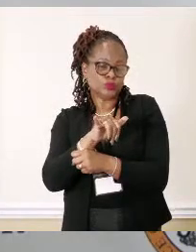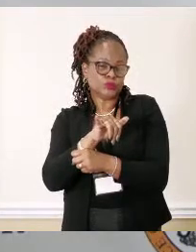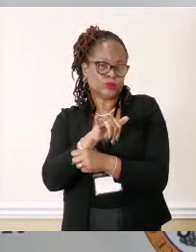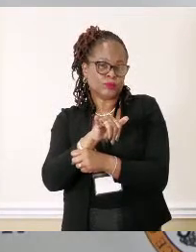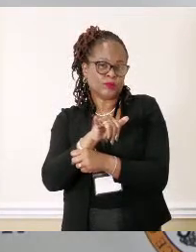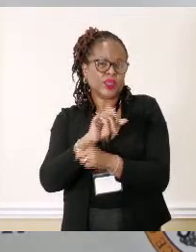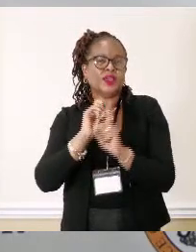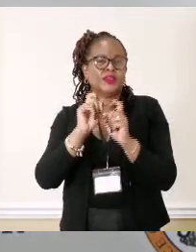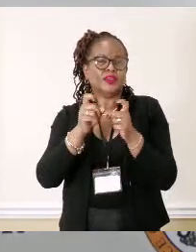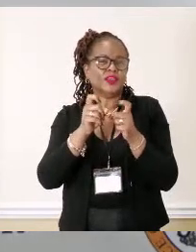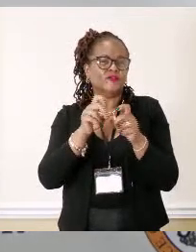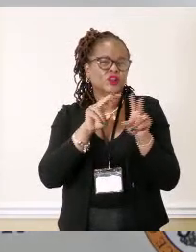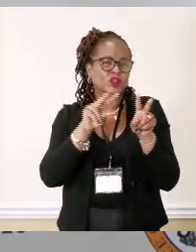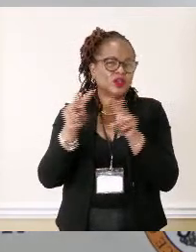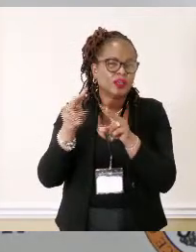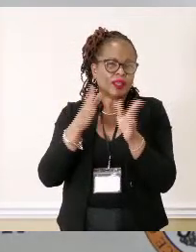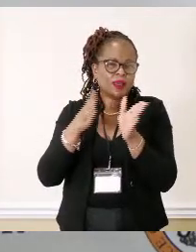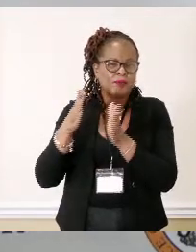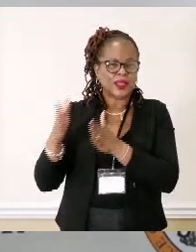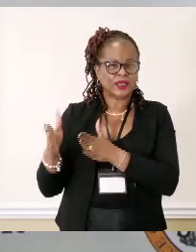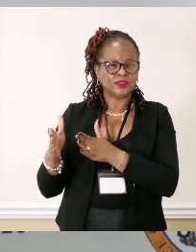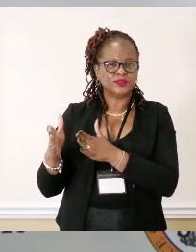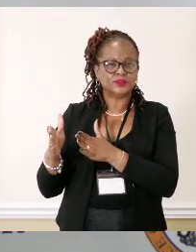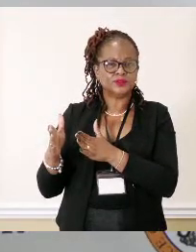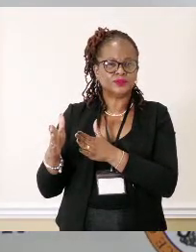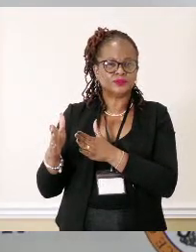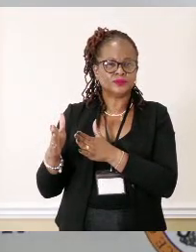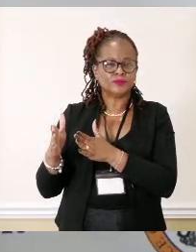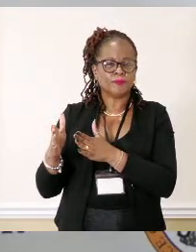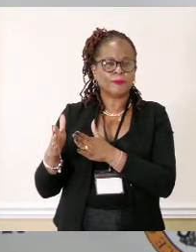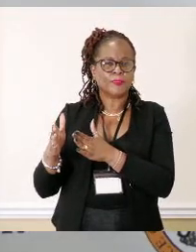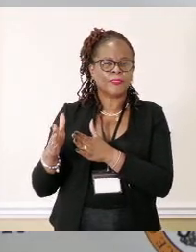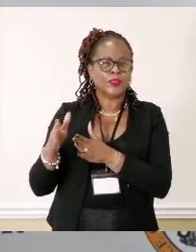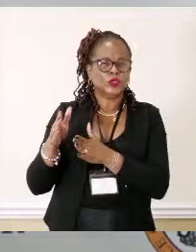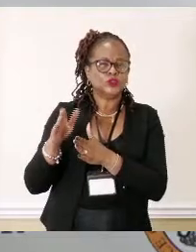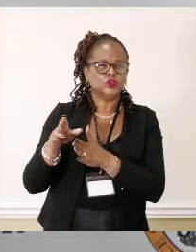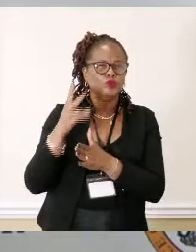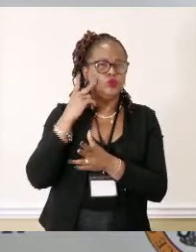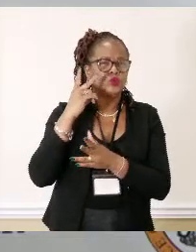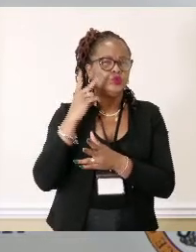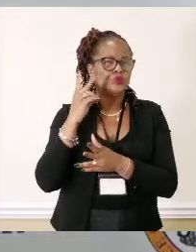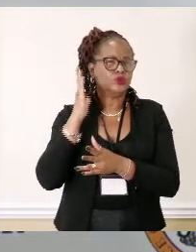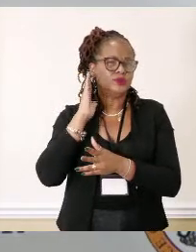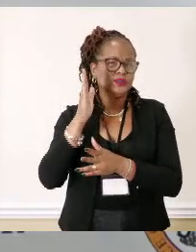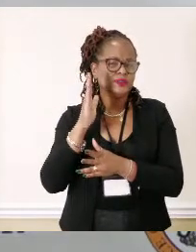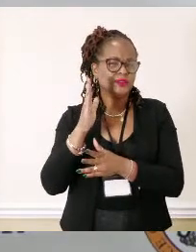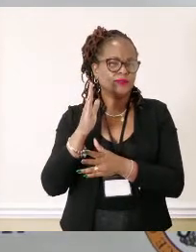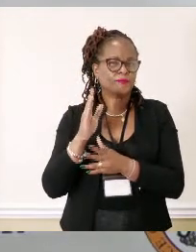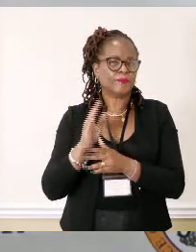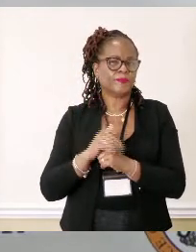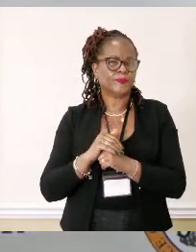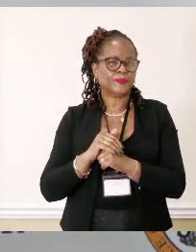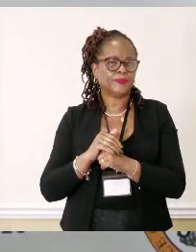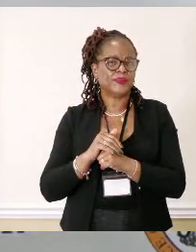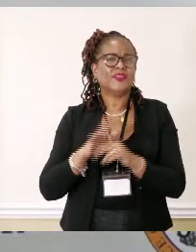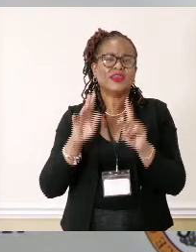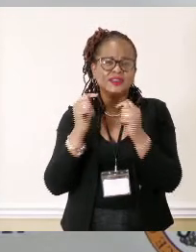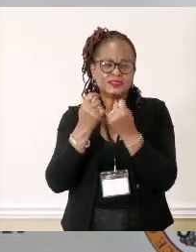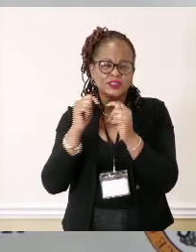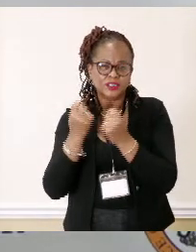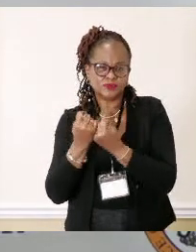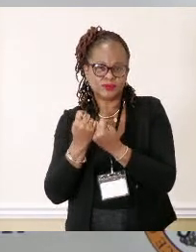But if you look at our plans, Shamarko, you would see that there are teams